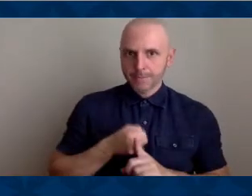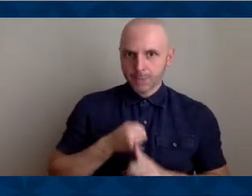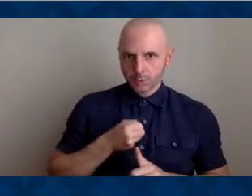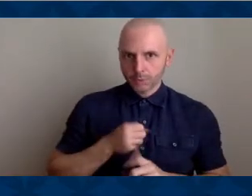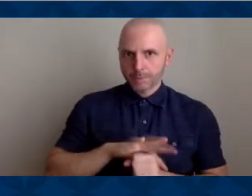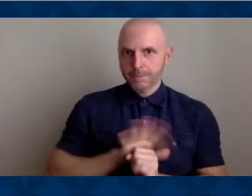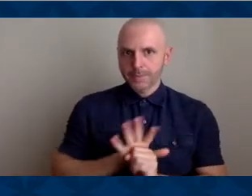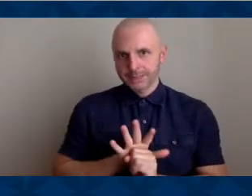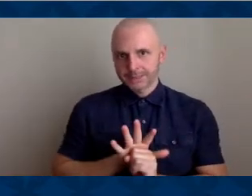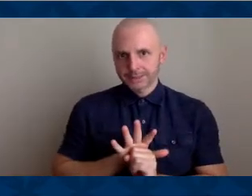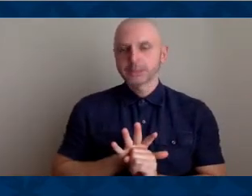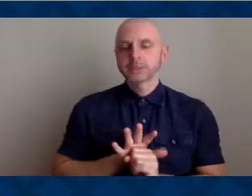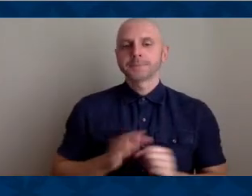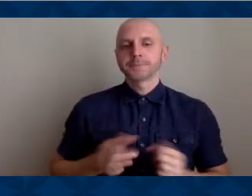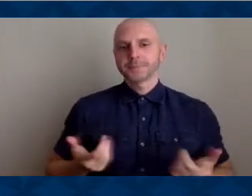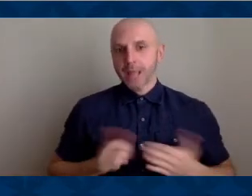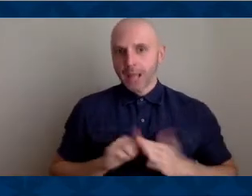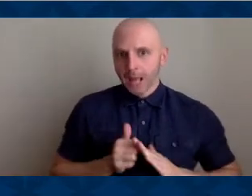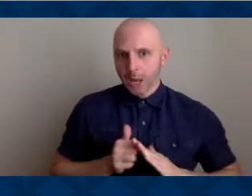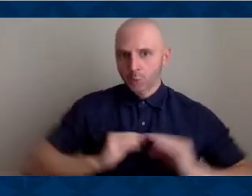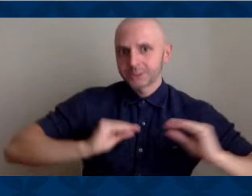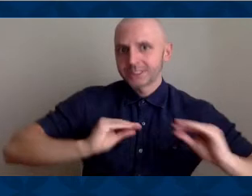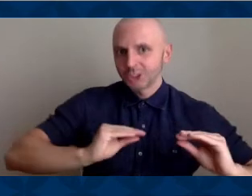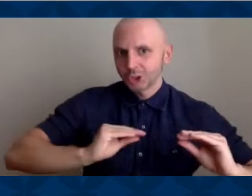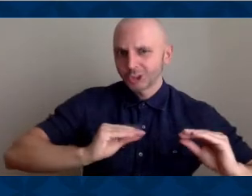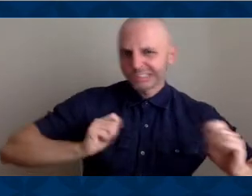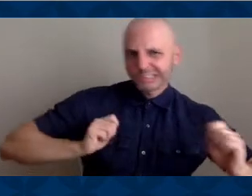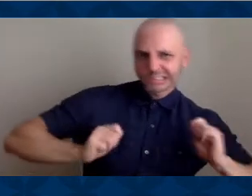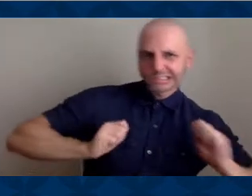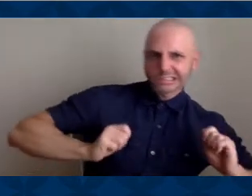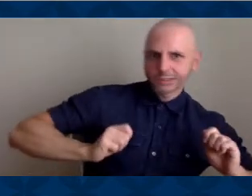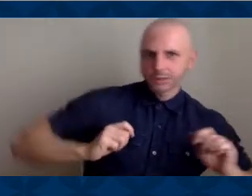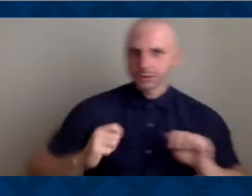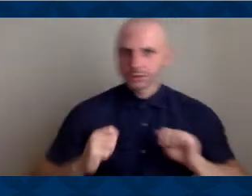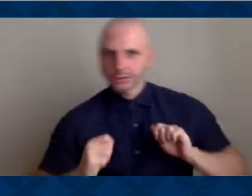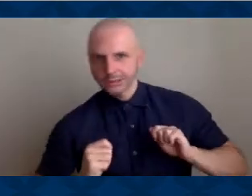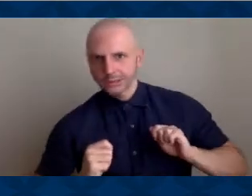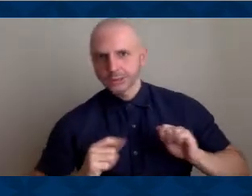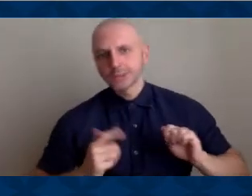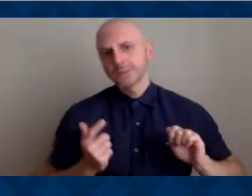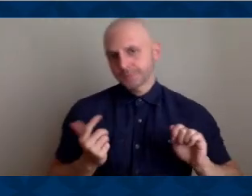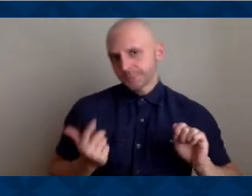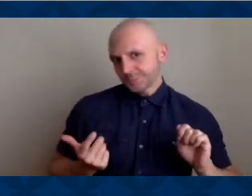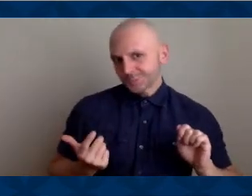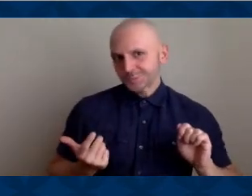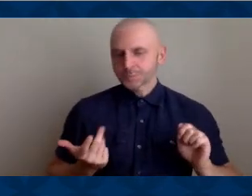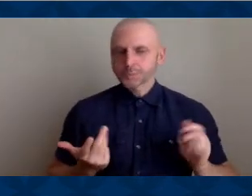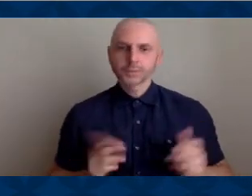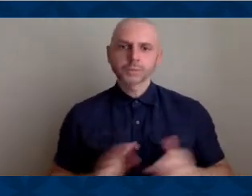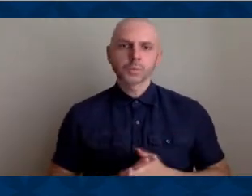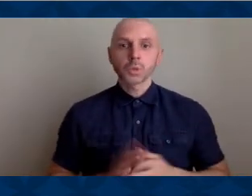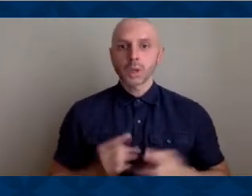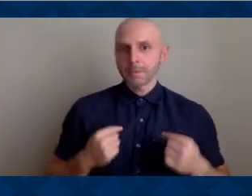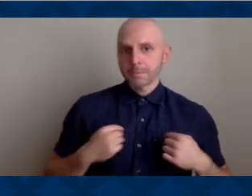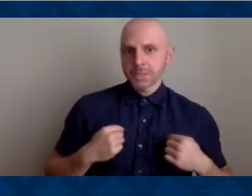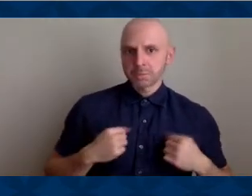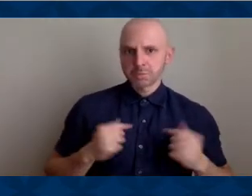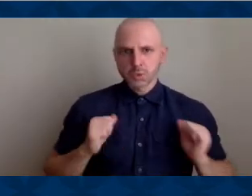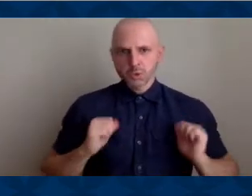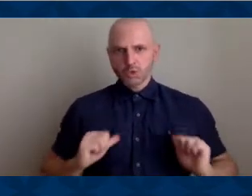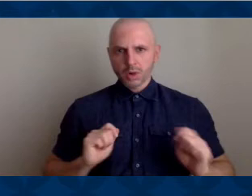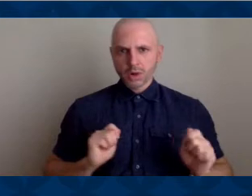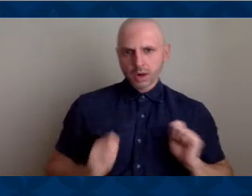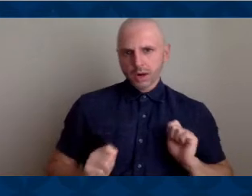year. But actually, it's allowed us to try out some innovations that I know I'm going to be seeing if I can't build into the course